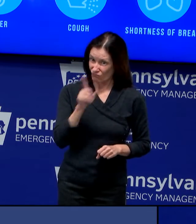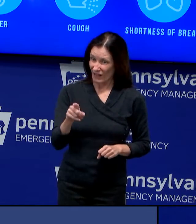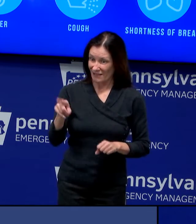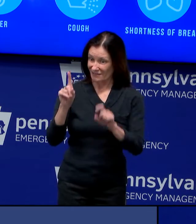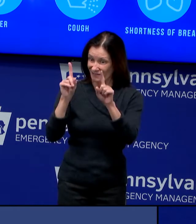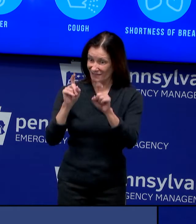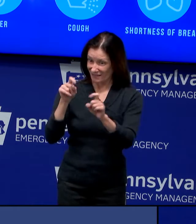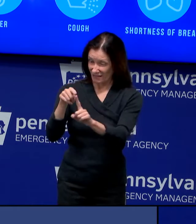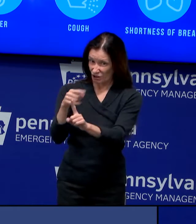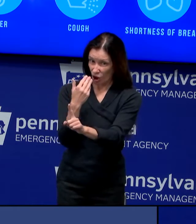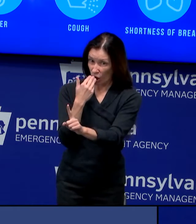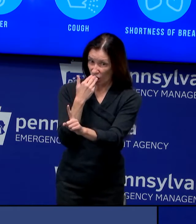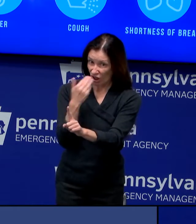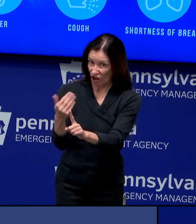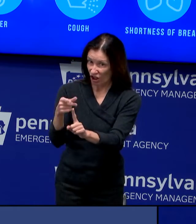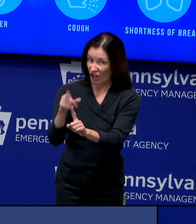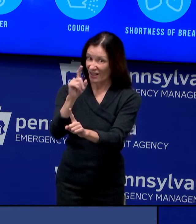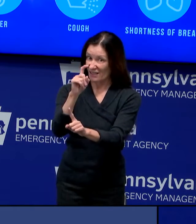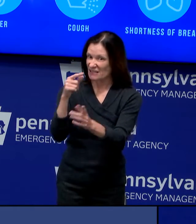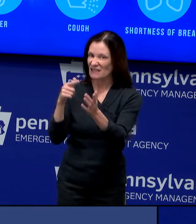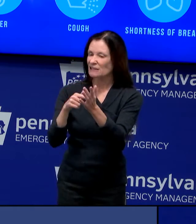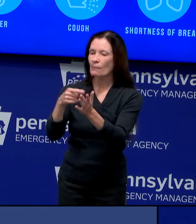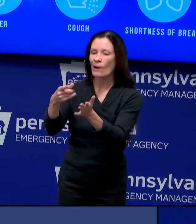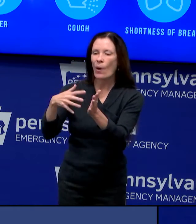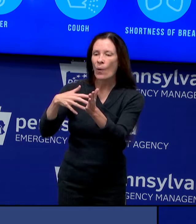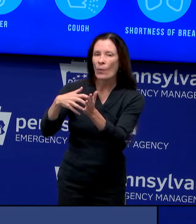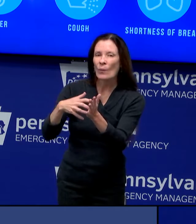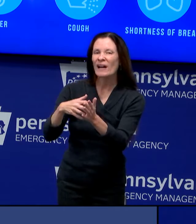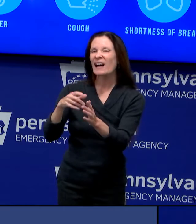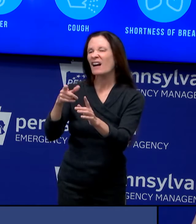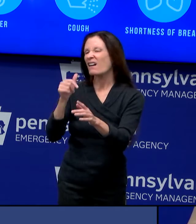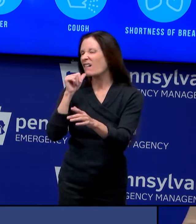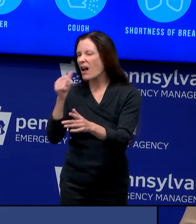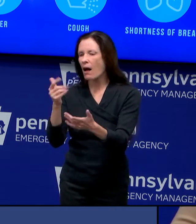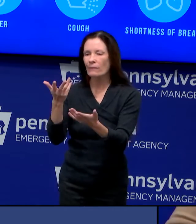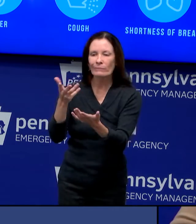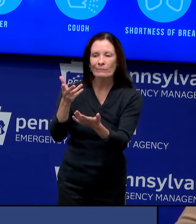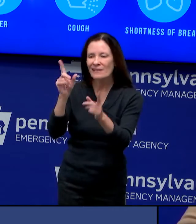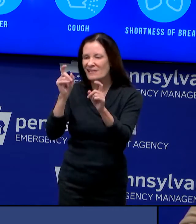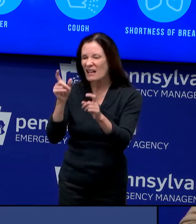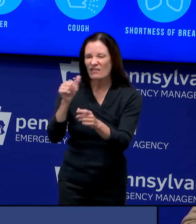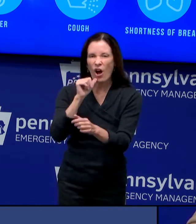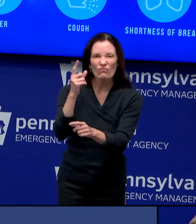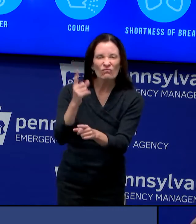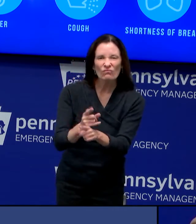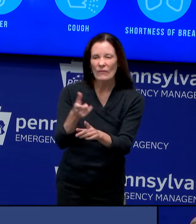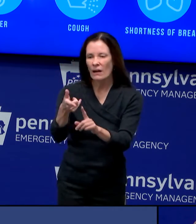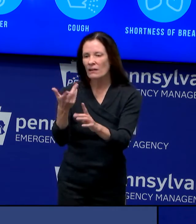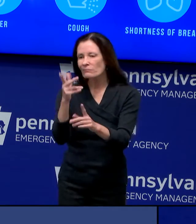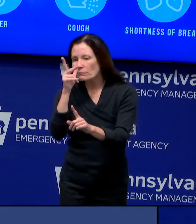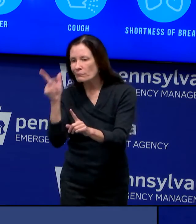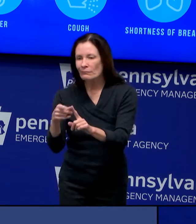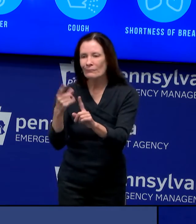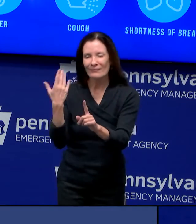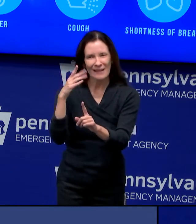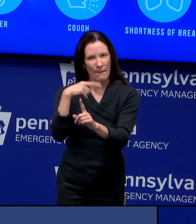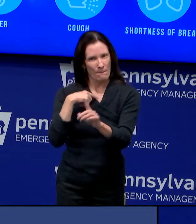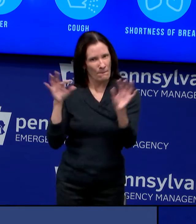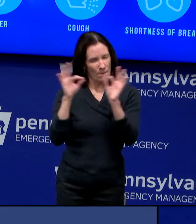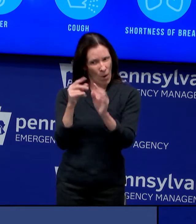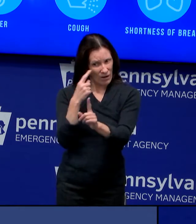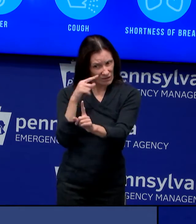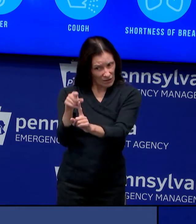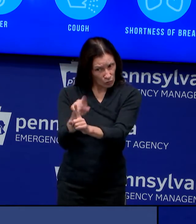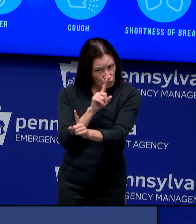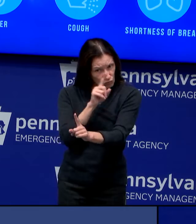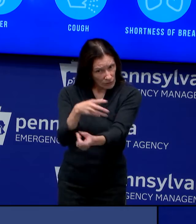determining the antibodies. But future things really need to be learned. For example, one of the common viruses that causes colds